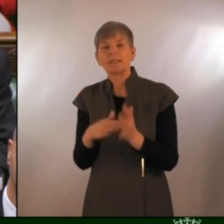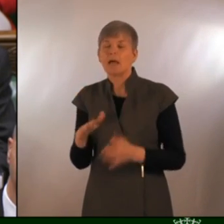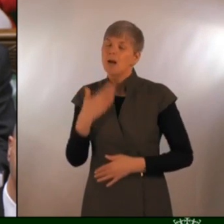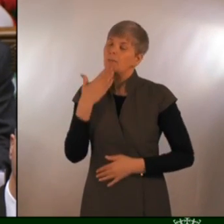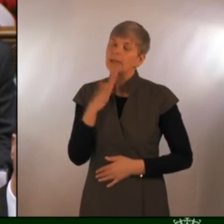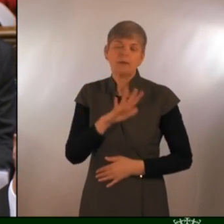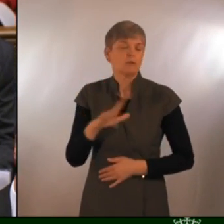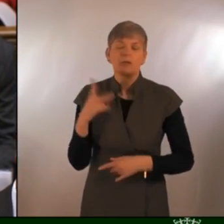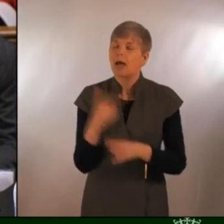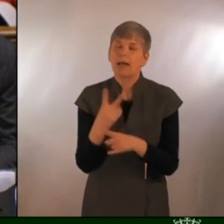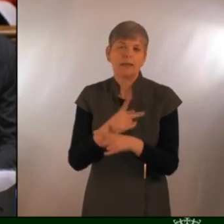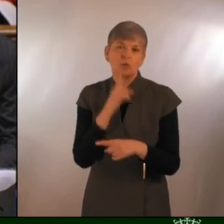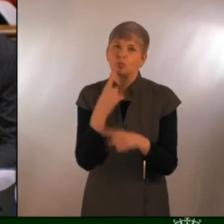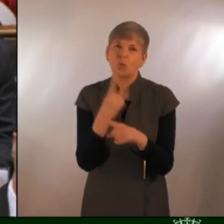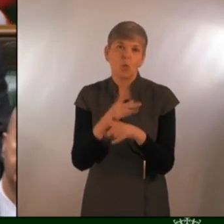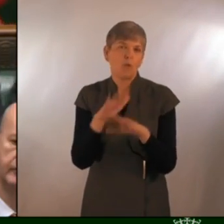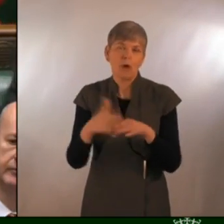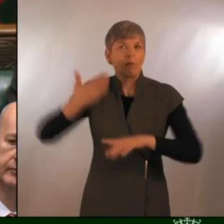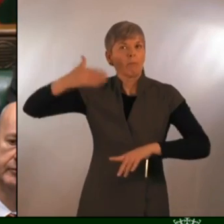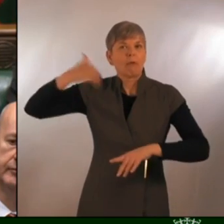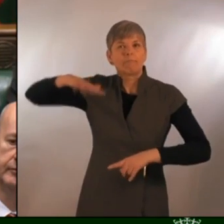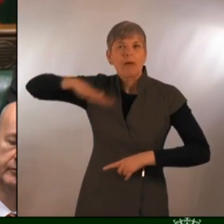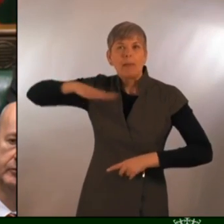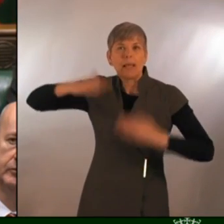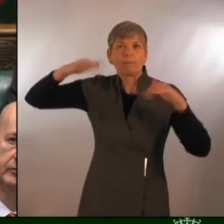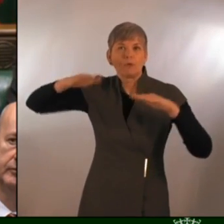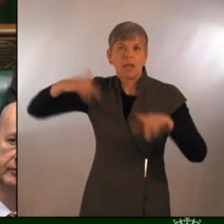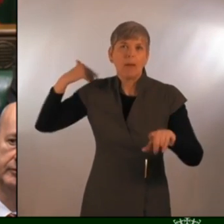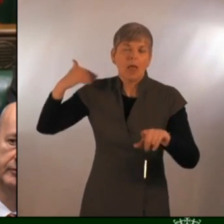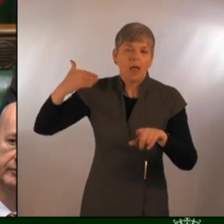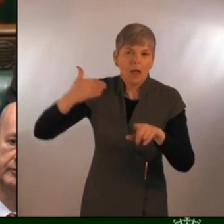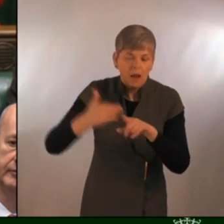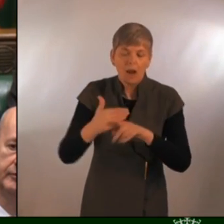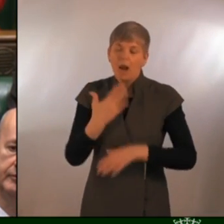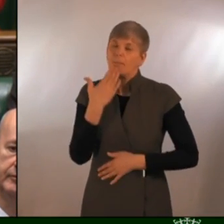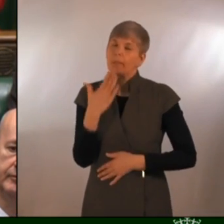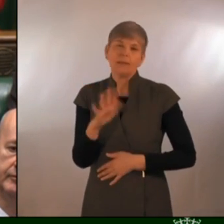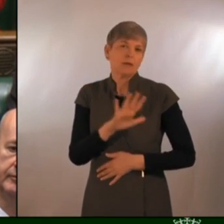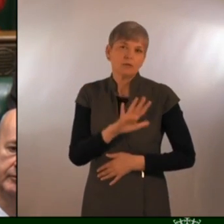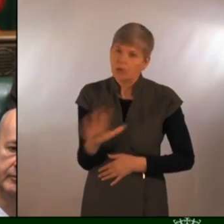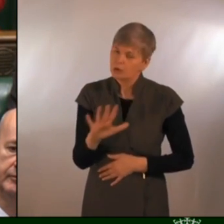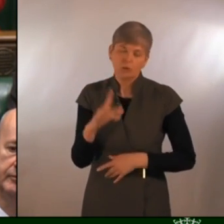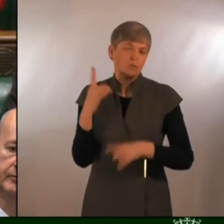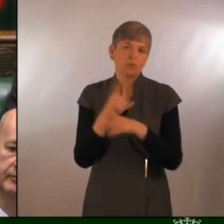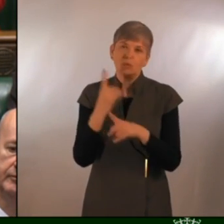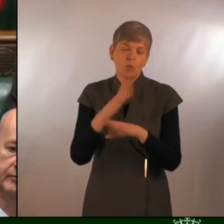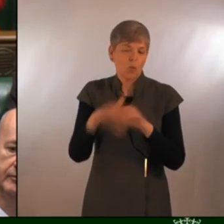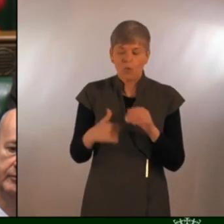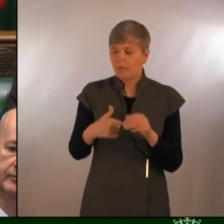we all know he has them, or clinging to the fig leaf that his ex-Chancellor's presence in the Cabinet provided him,